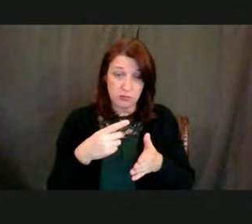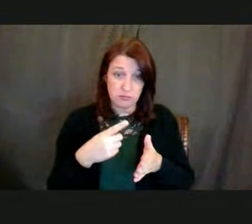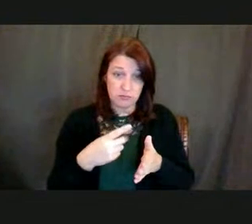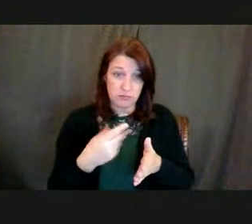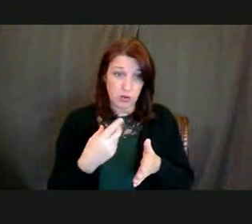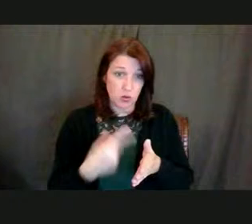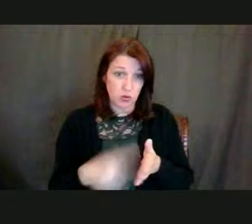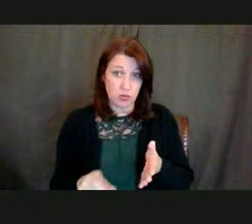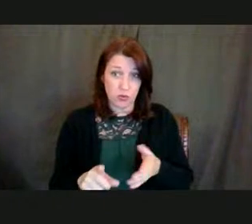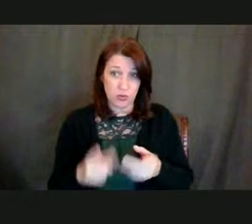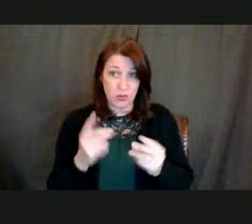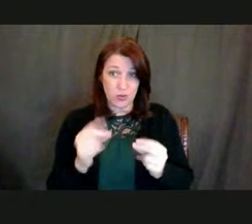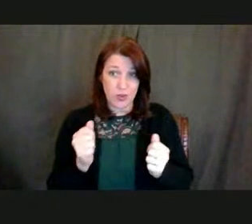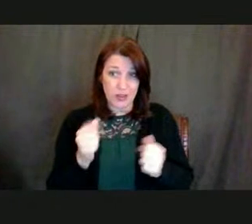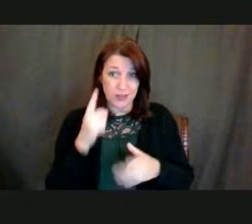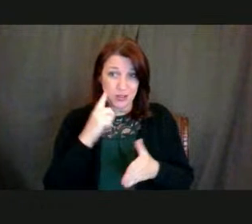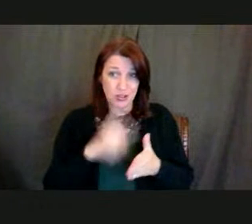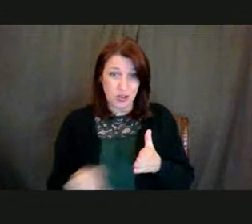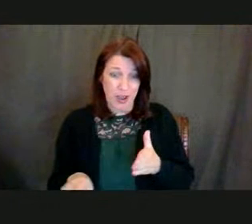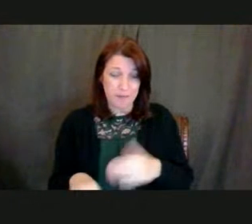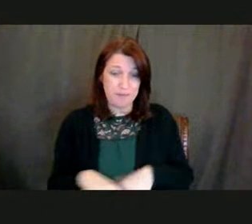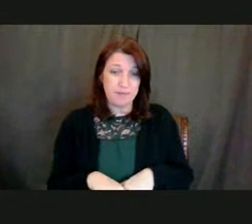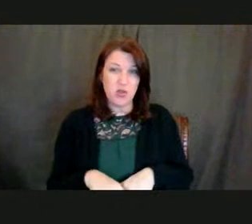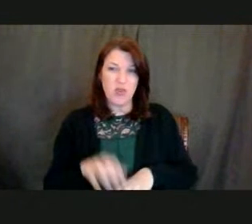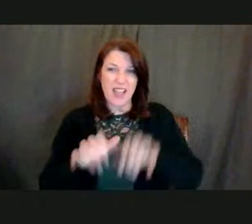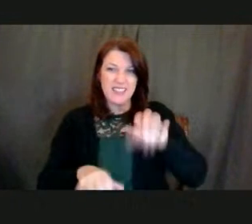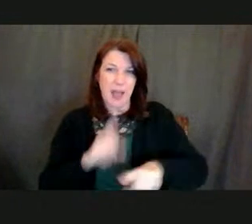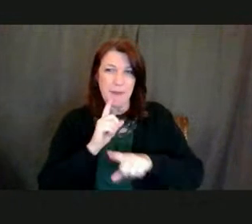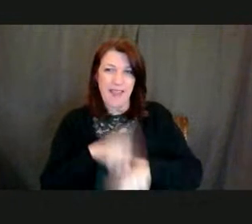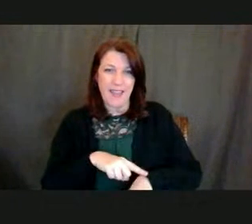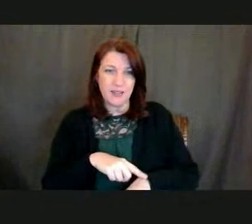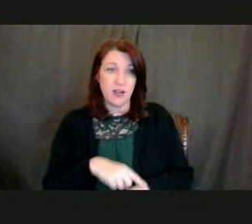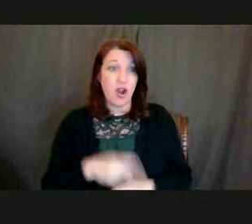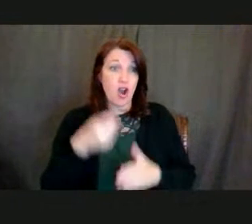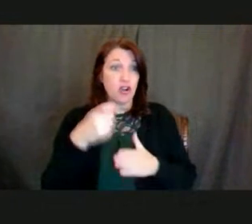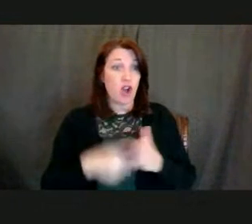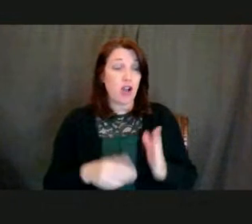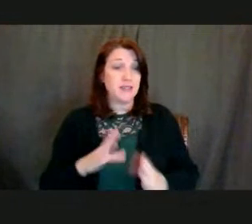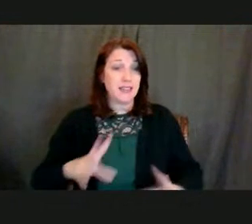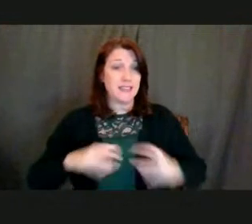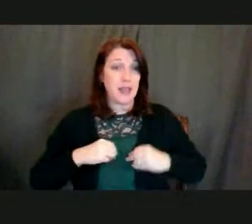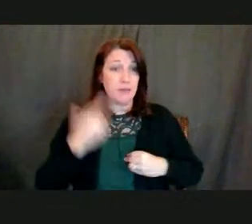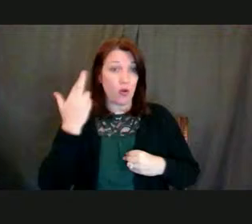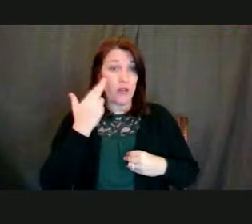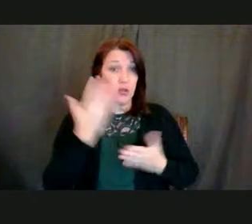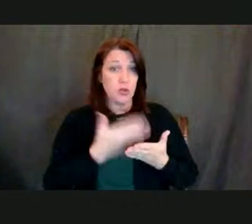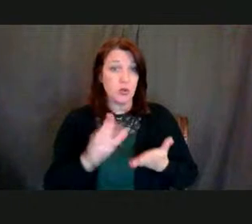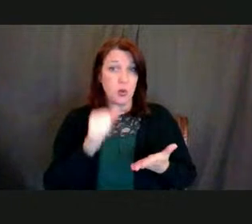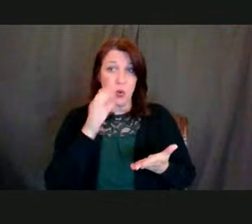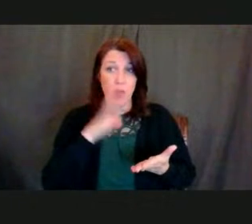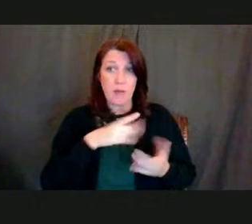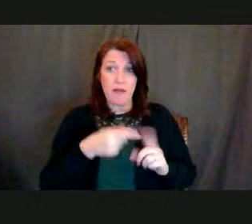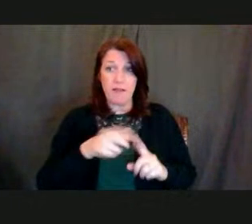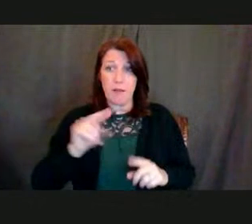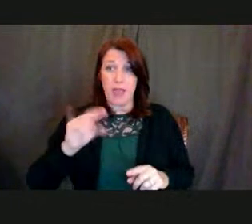You can type your answer in the chat. Cost is an acceptable reason to exclude women from an NIH clinical research study.